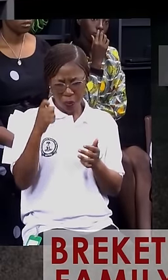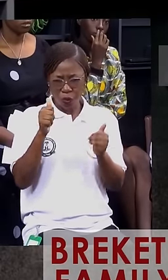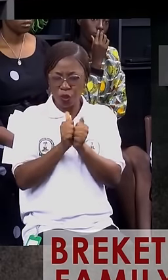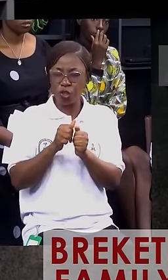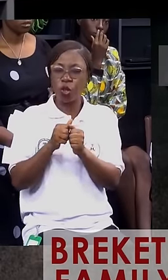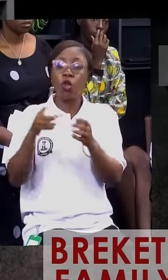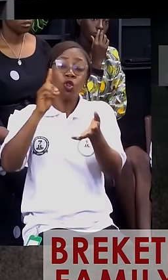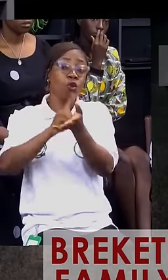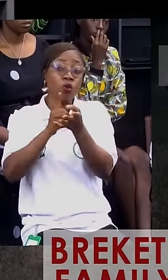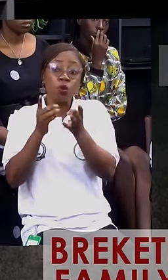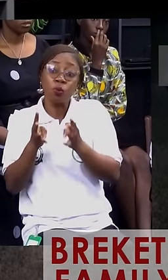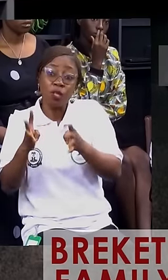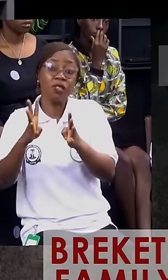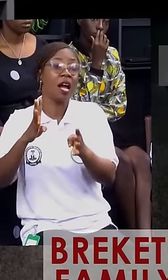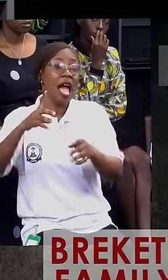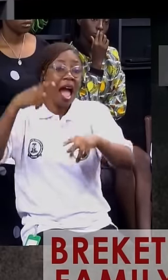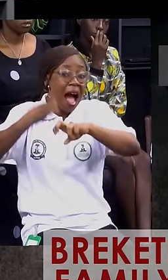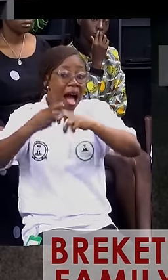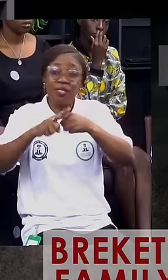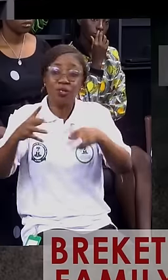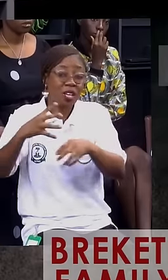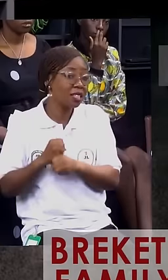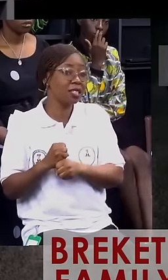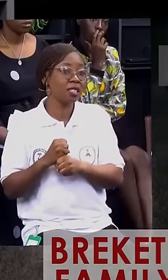prescription, it is difficult to get. But